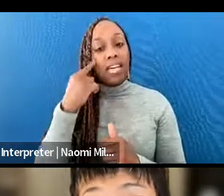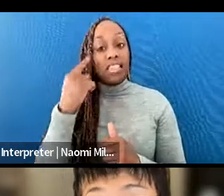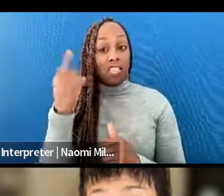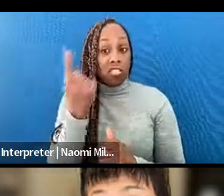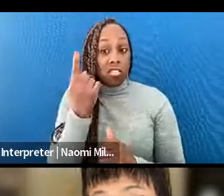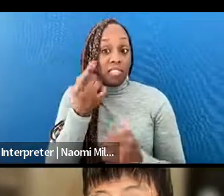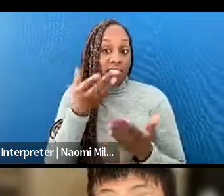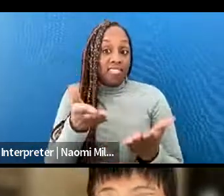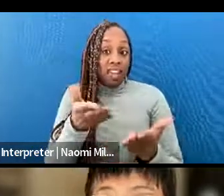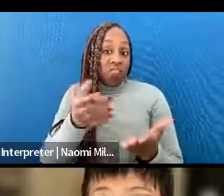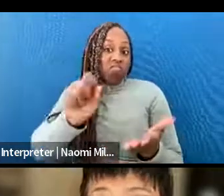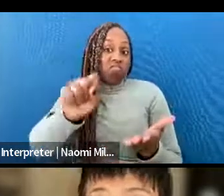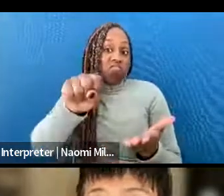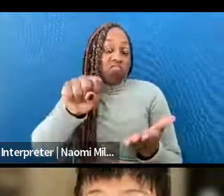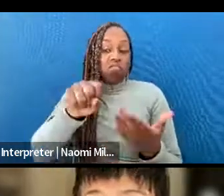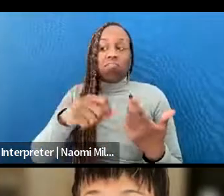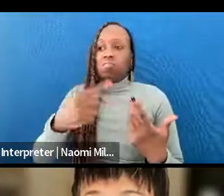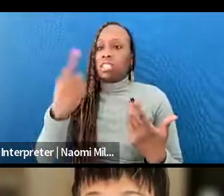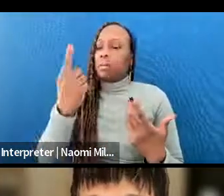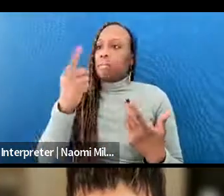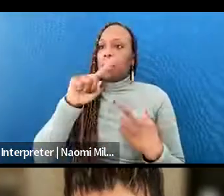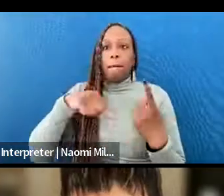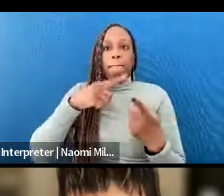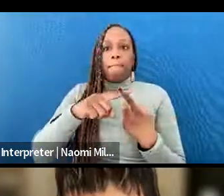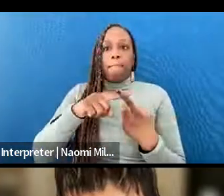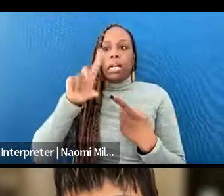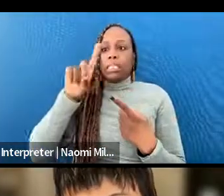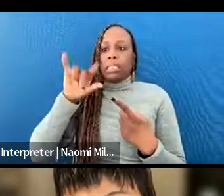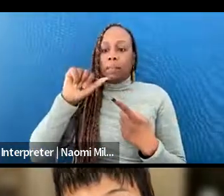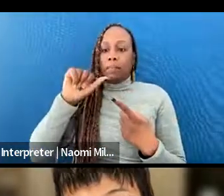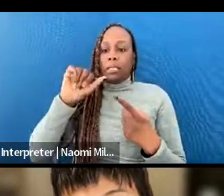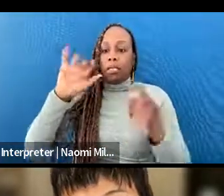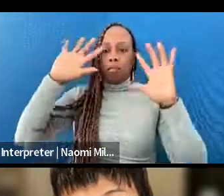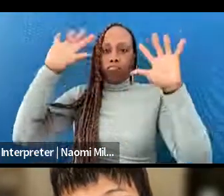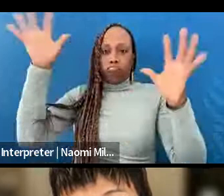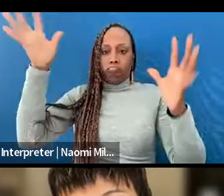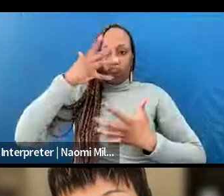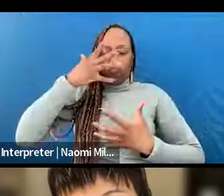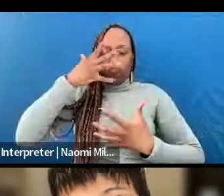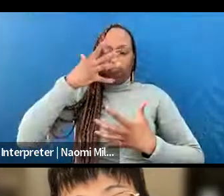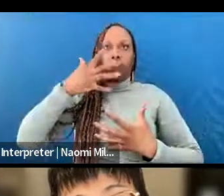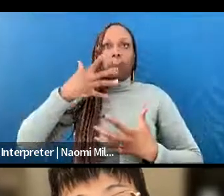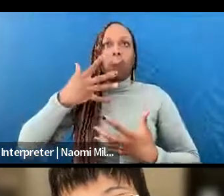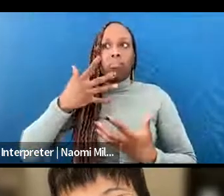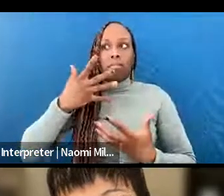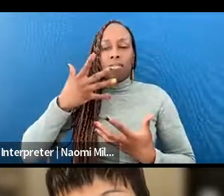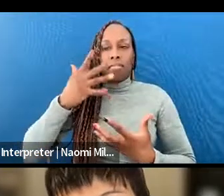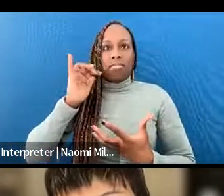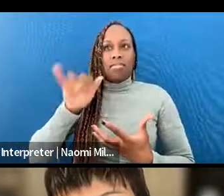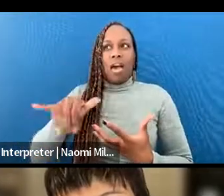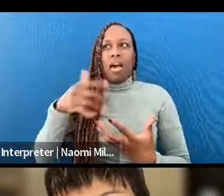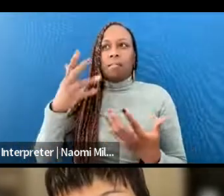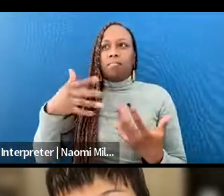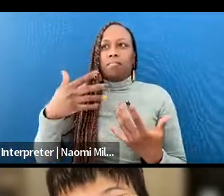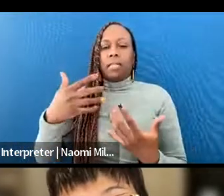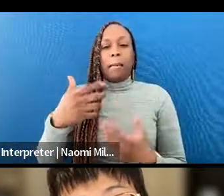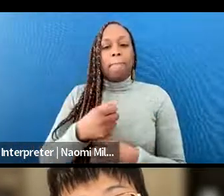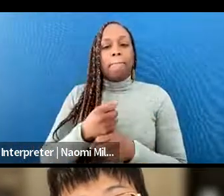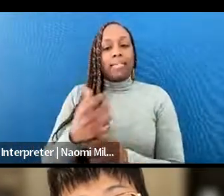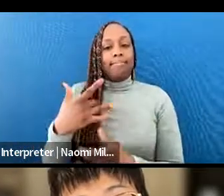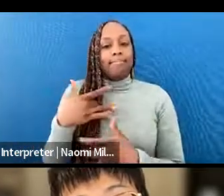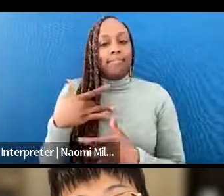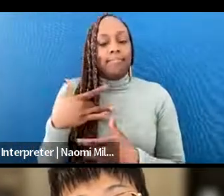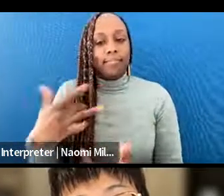right? There is something about disability embodiment that creates a tendency